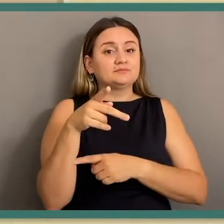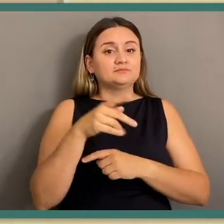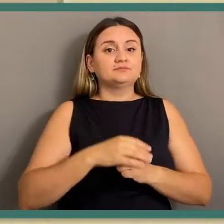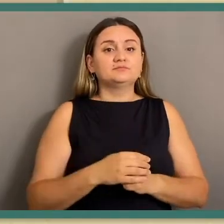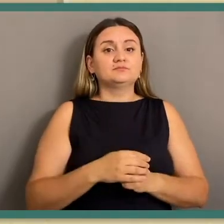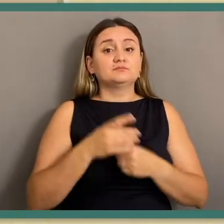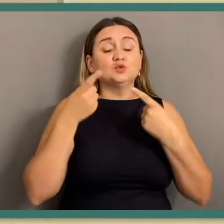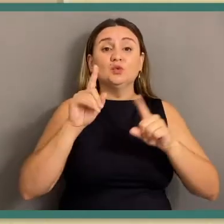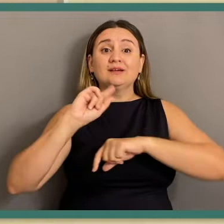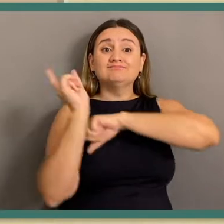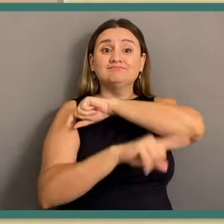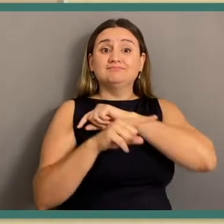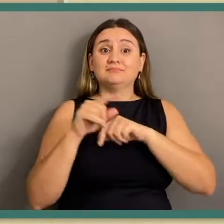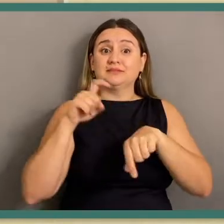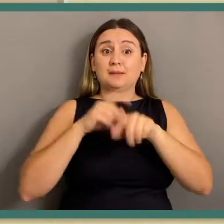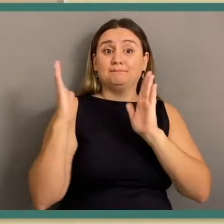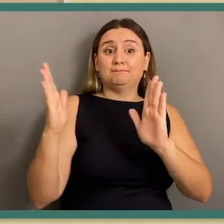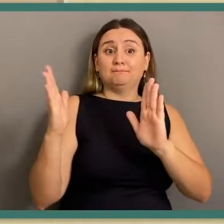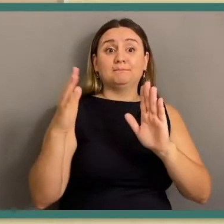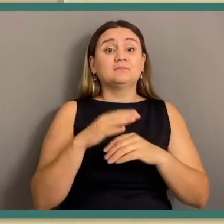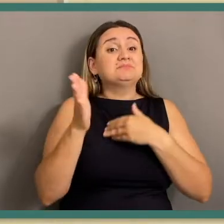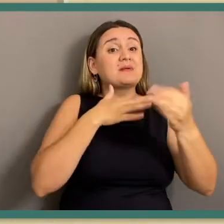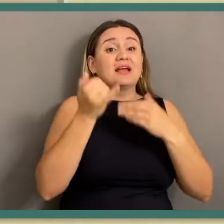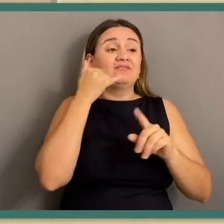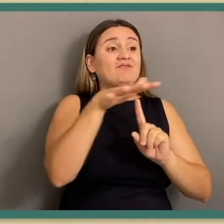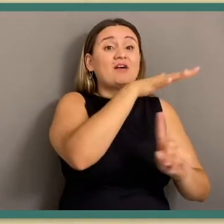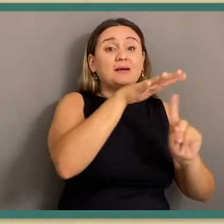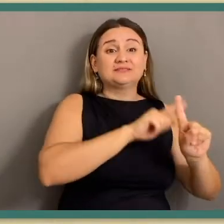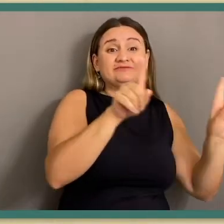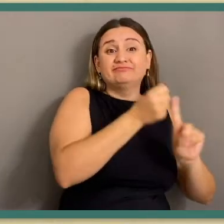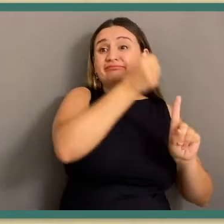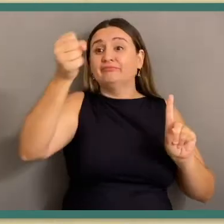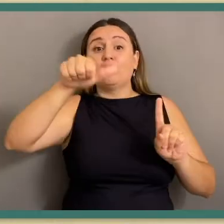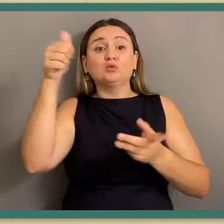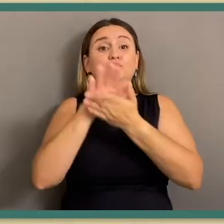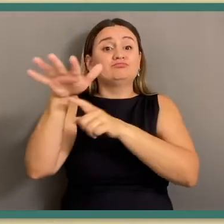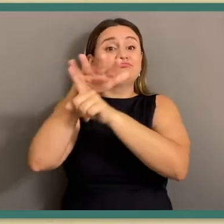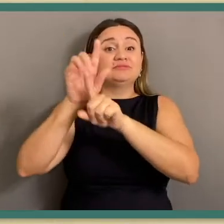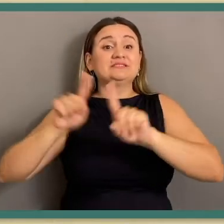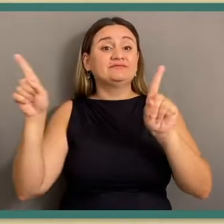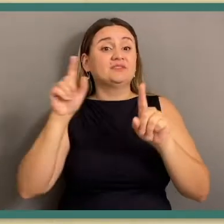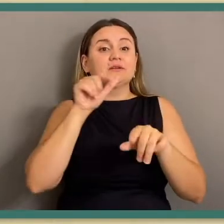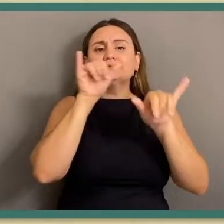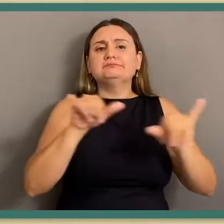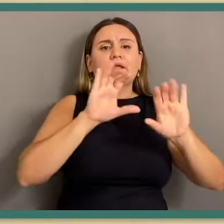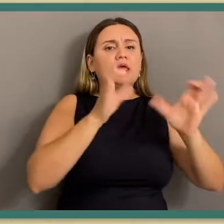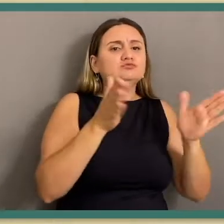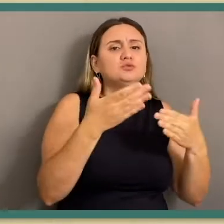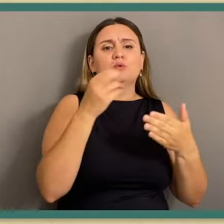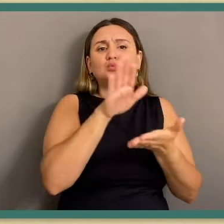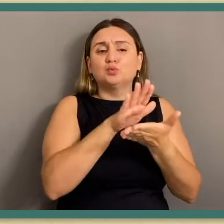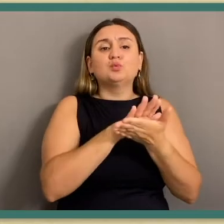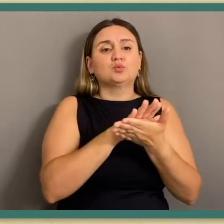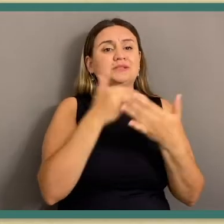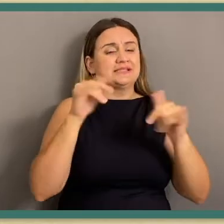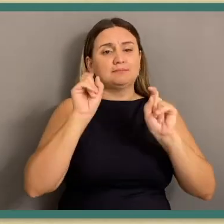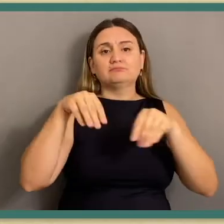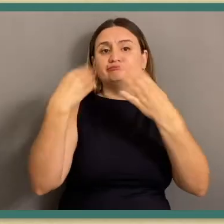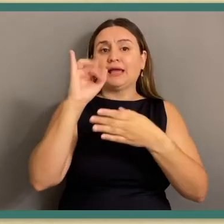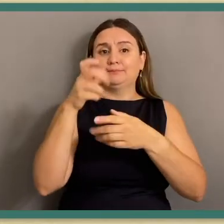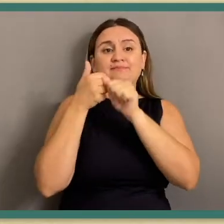their IEP services during the disciplinary period, even if it is in a different environment than their usual school or